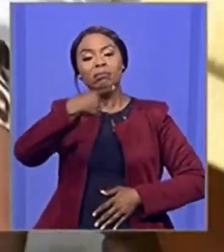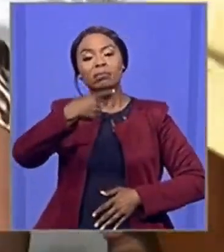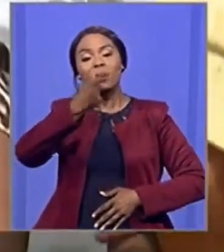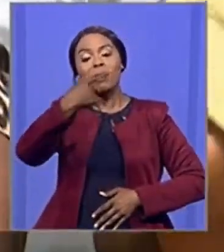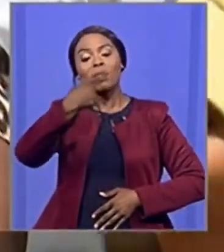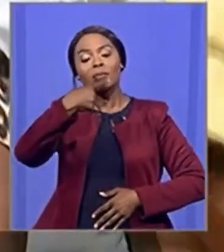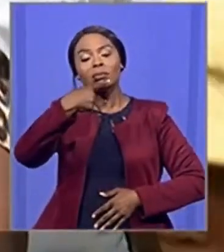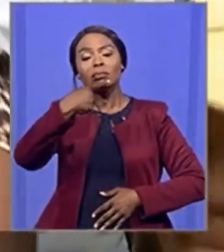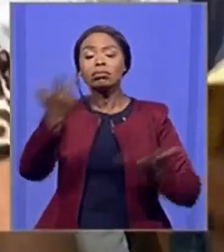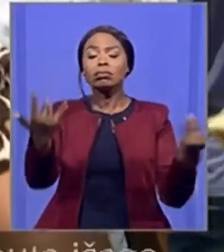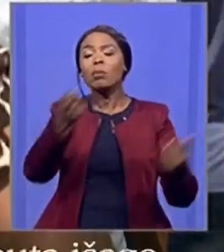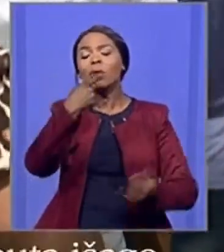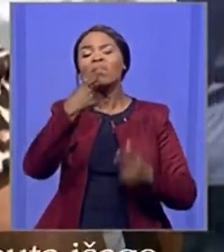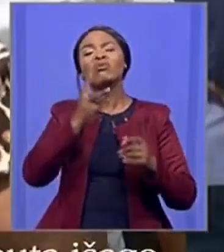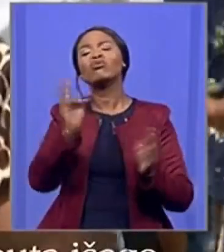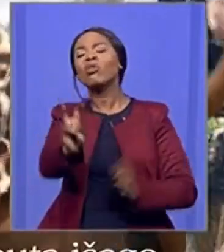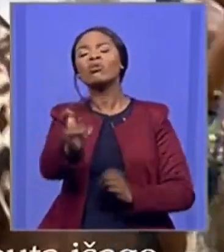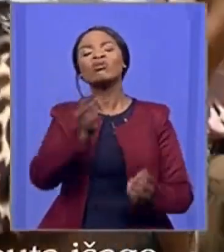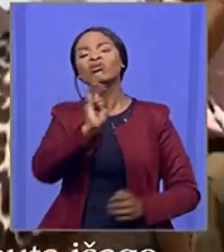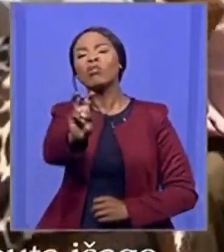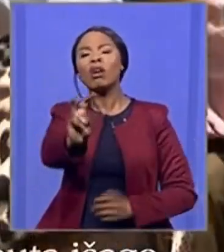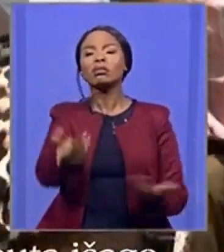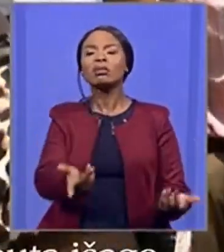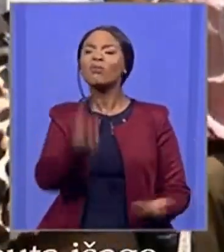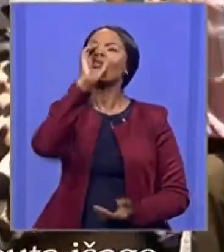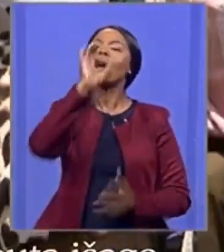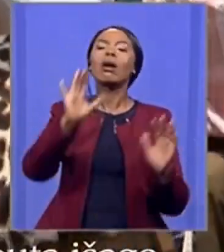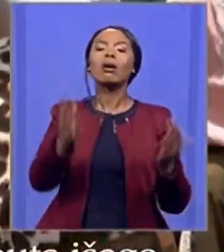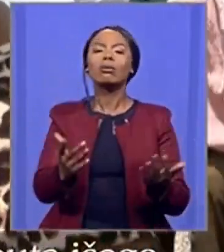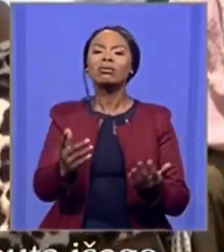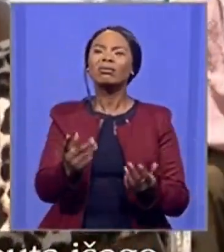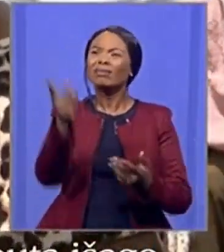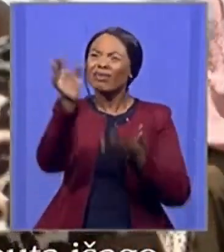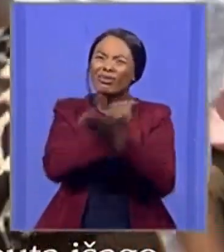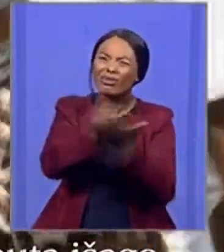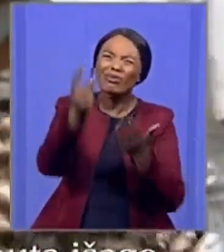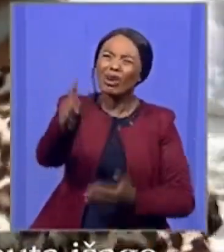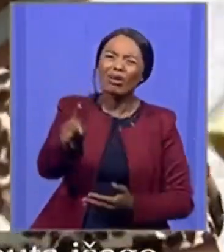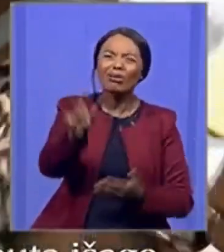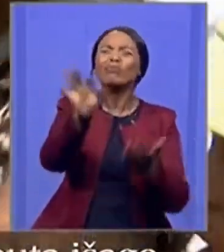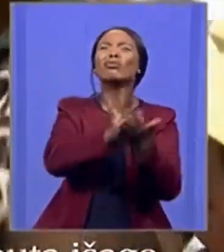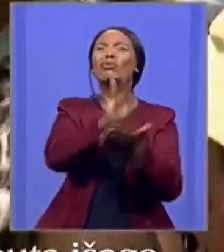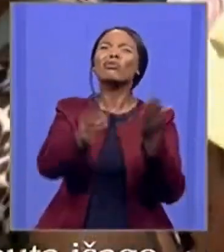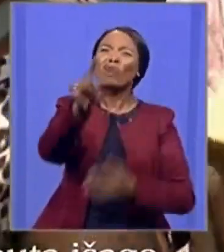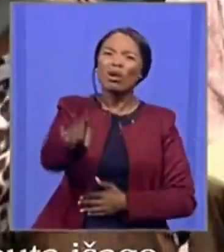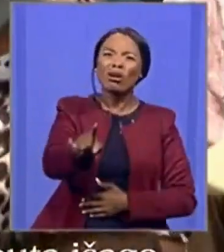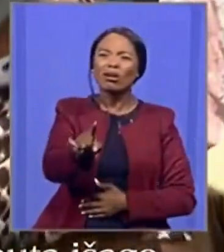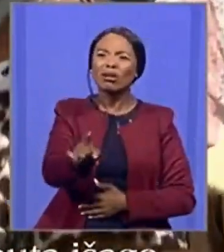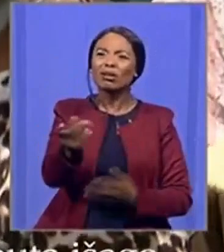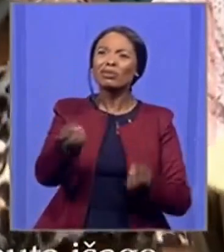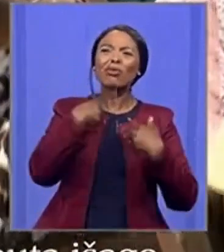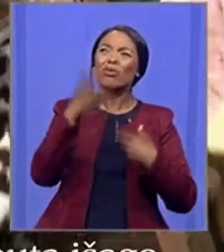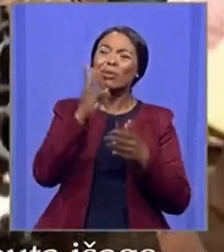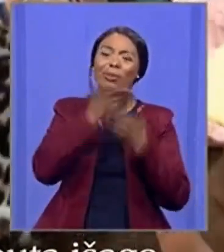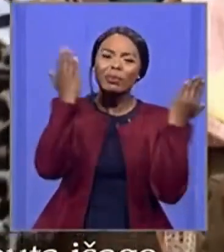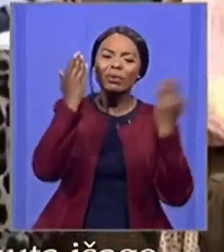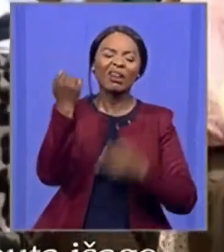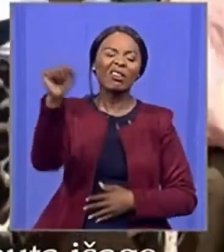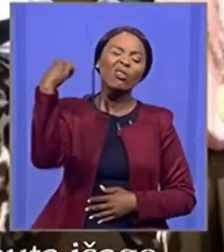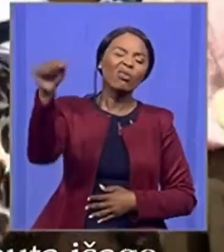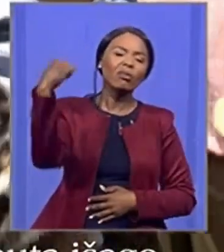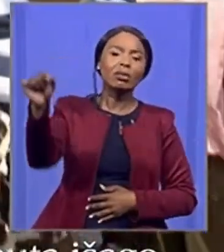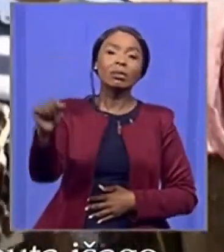re kgone nwa dipilisi ra lwale re le bjana ba tlo tsena ba tlo nyaka re voutele eng re voutele gore tlhoke metsi aowa a ona motho